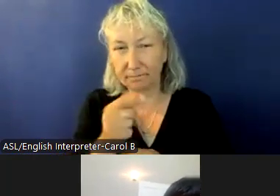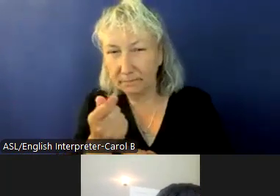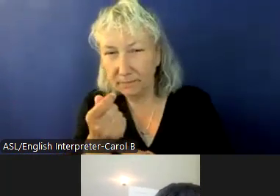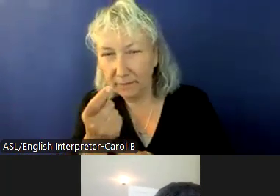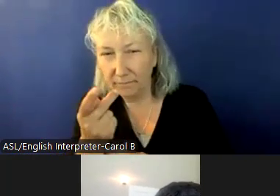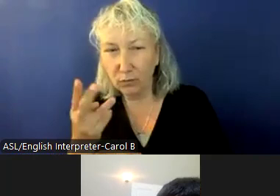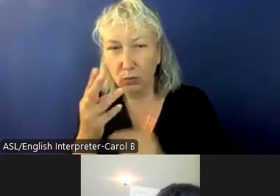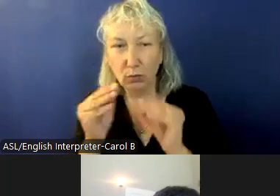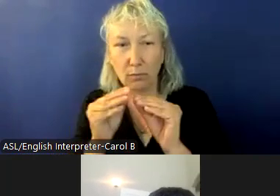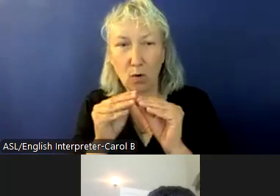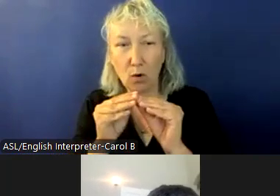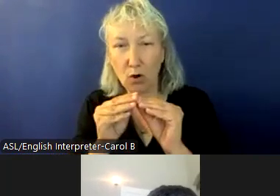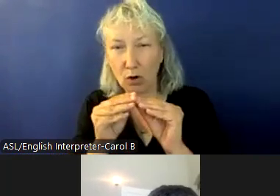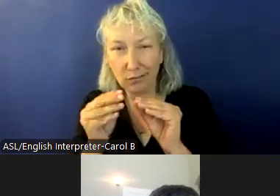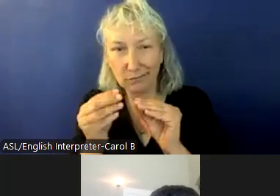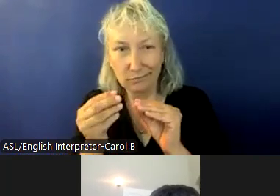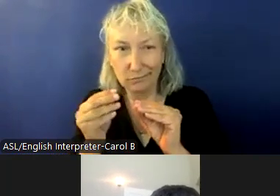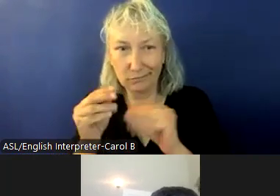more seconds.